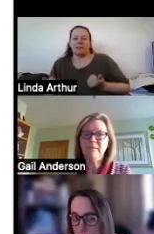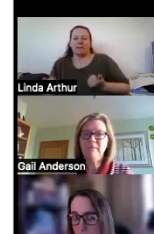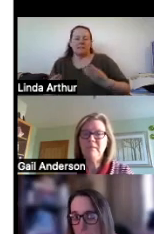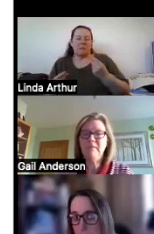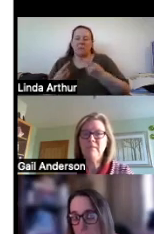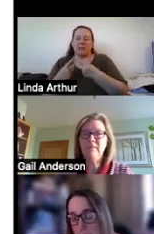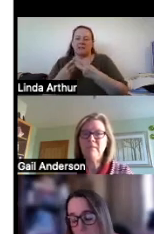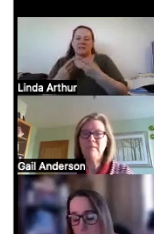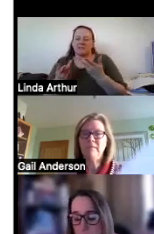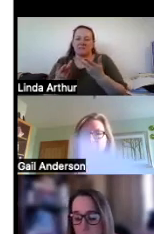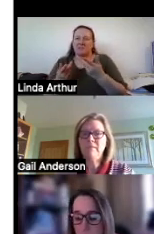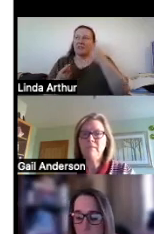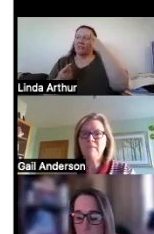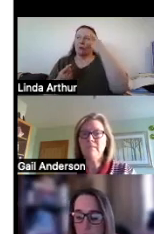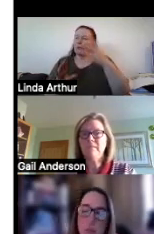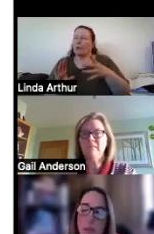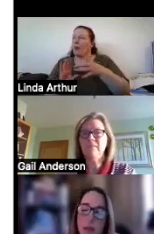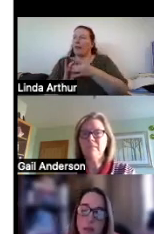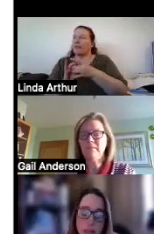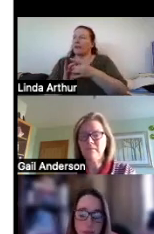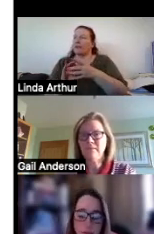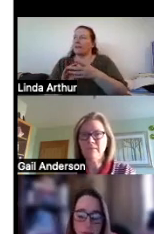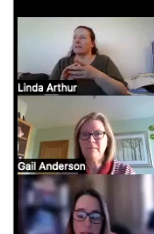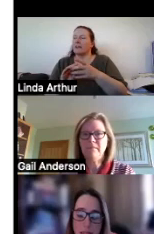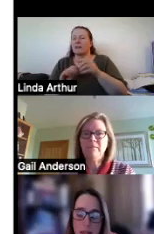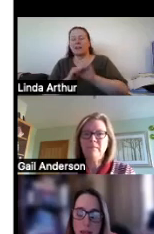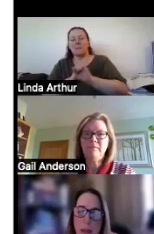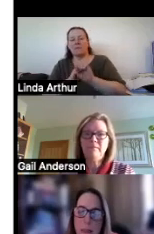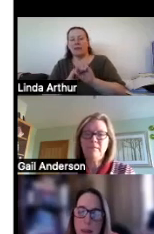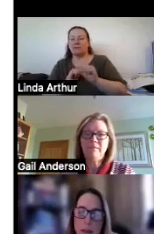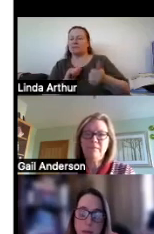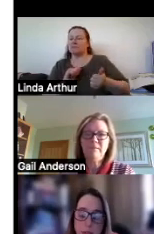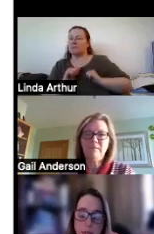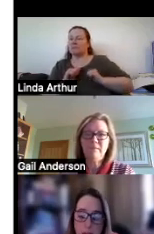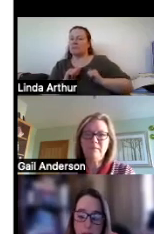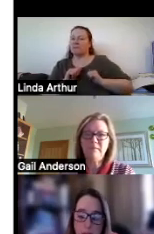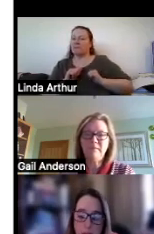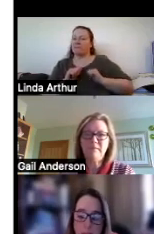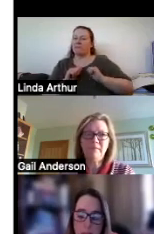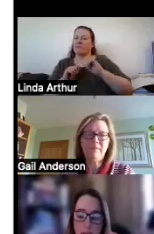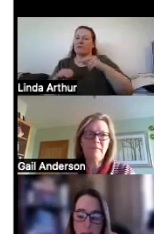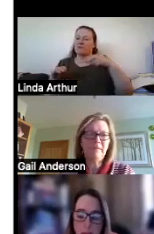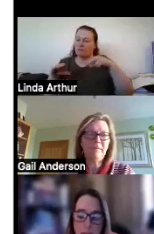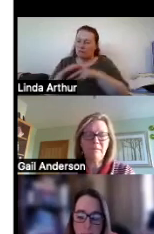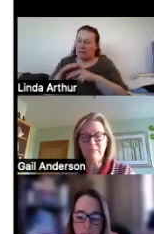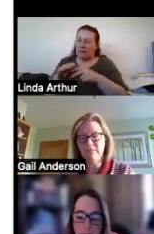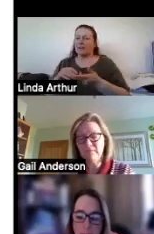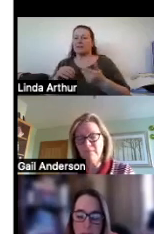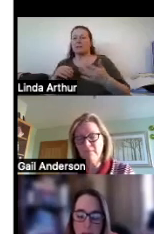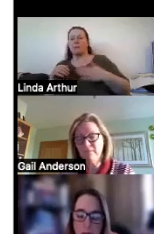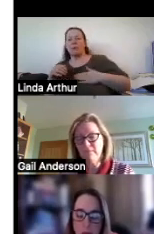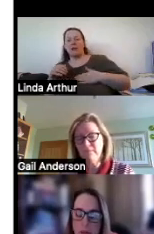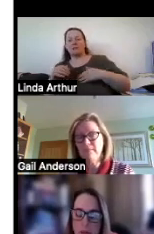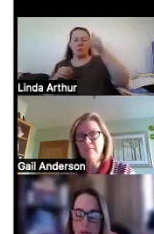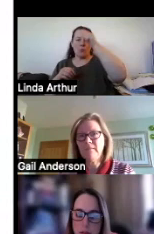necessarily initially associate with the midwife would be contraceptive advice, cervical screening advice, breast awareness,